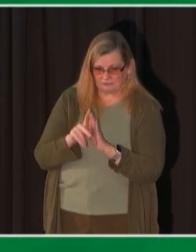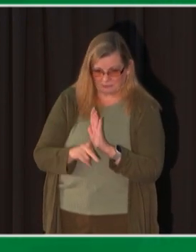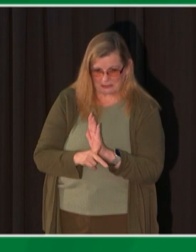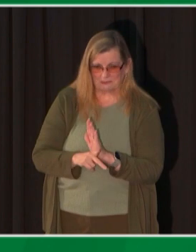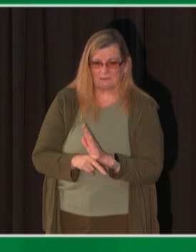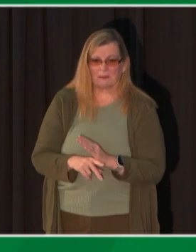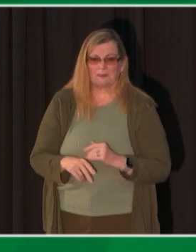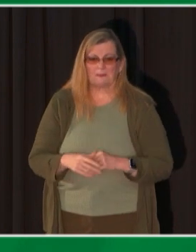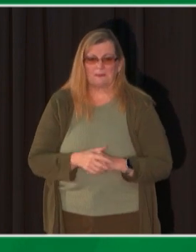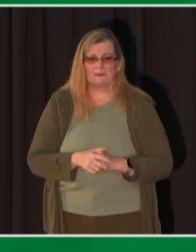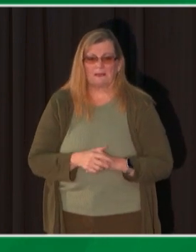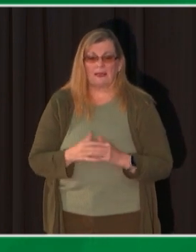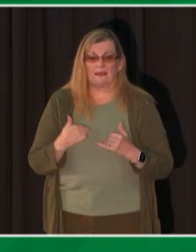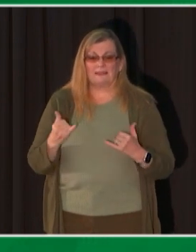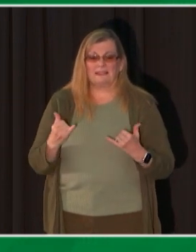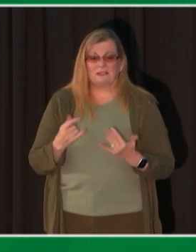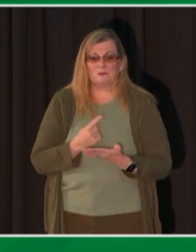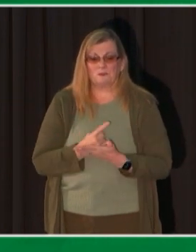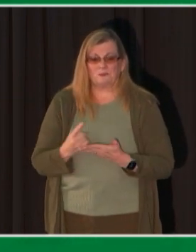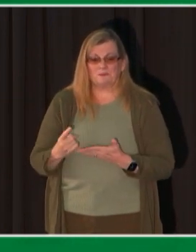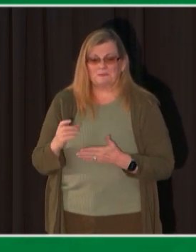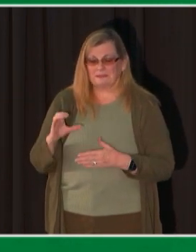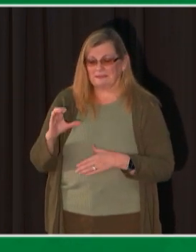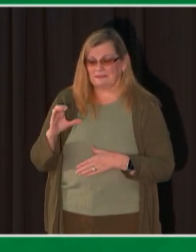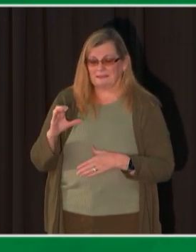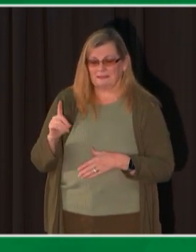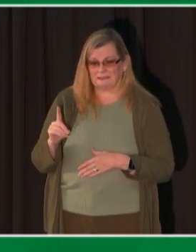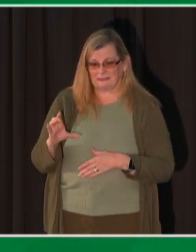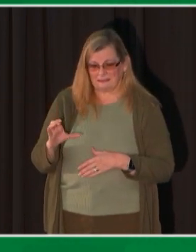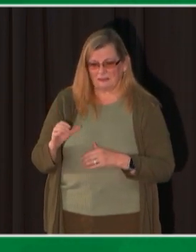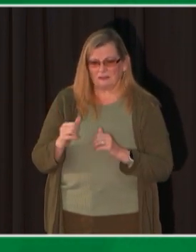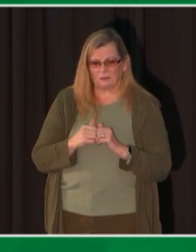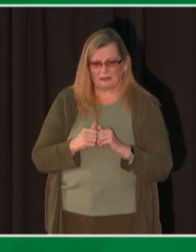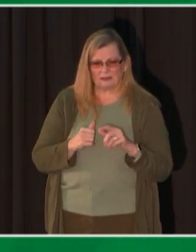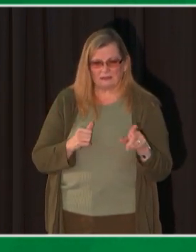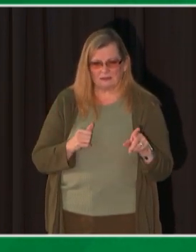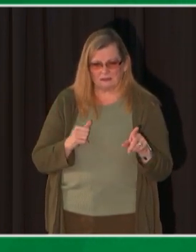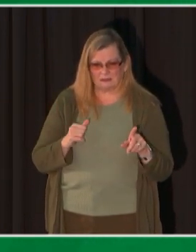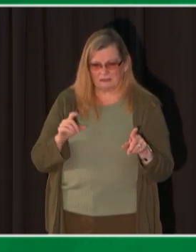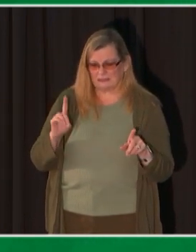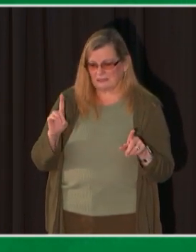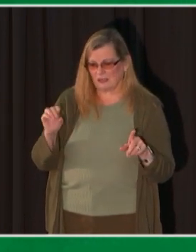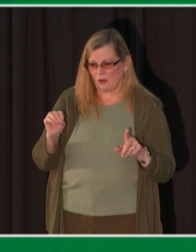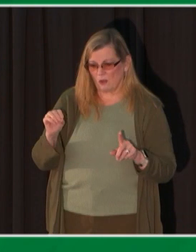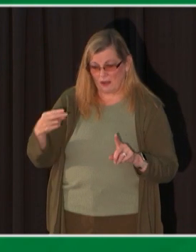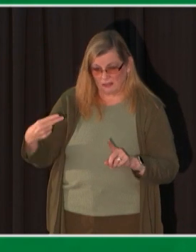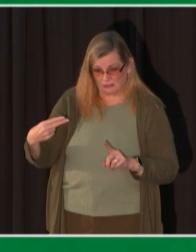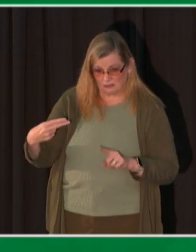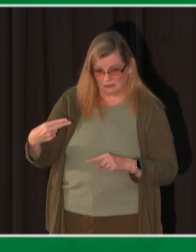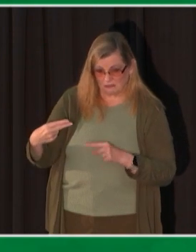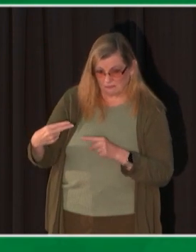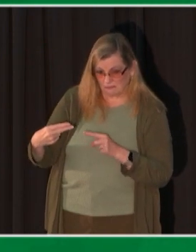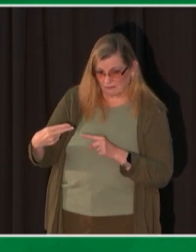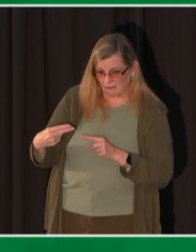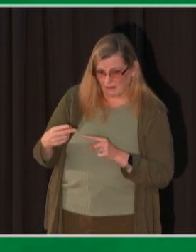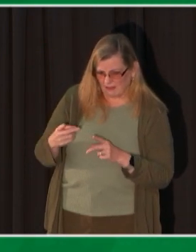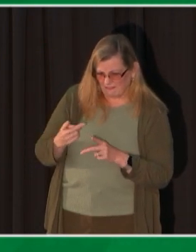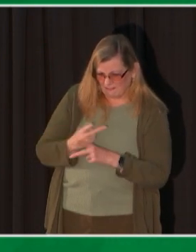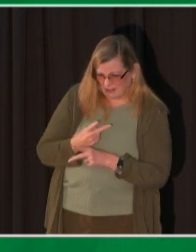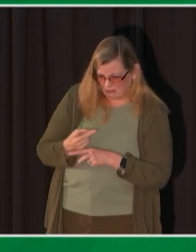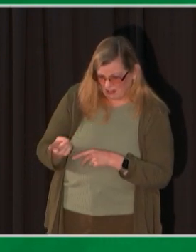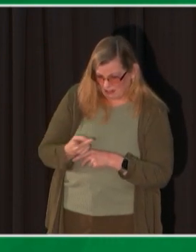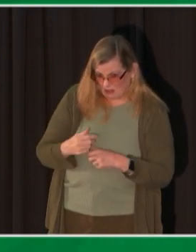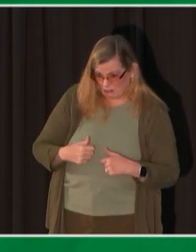with DOH at a number of our congregate care facilities. Their expertise is